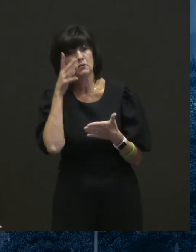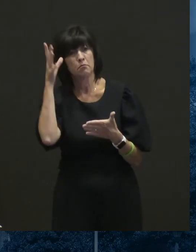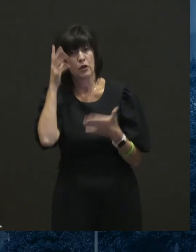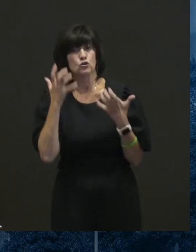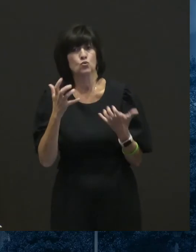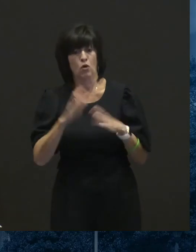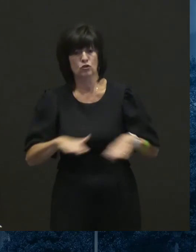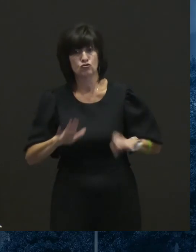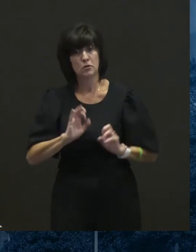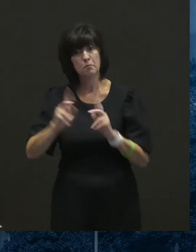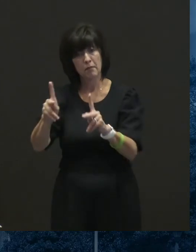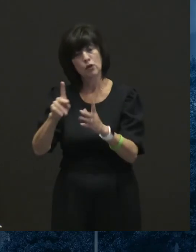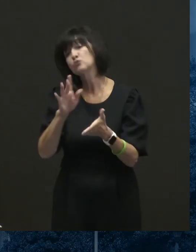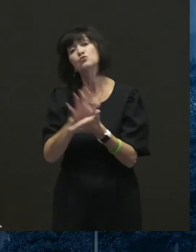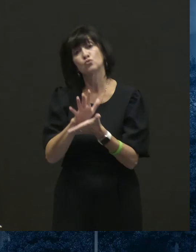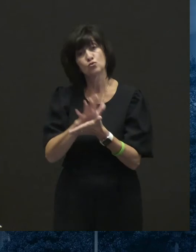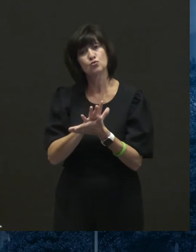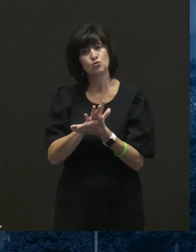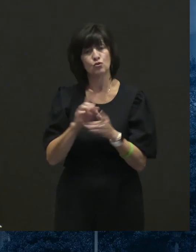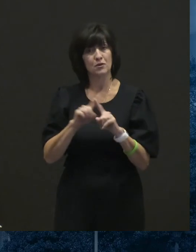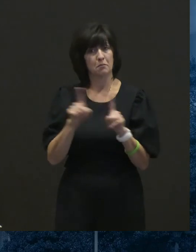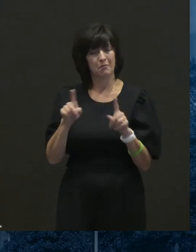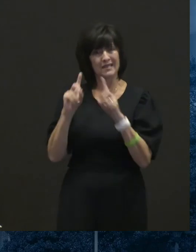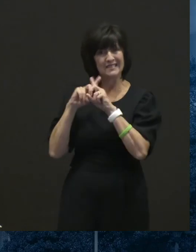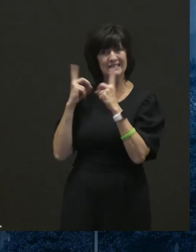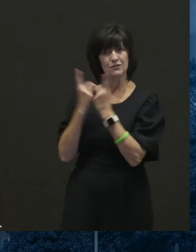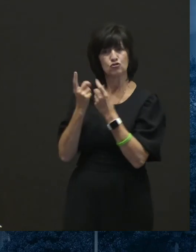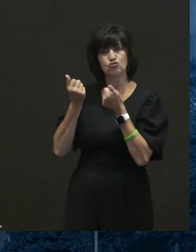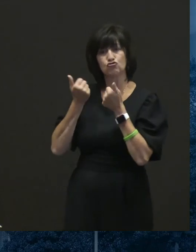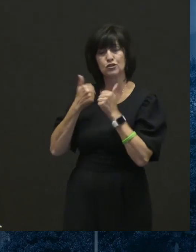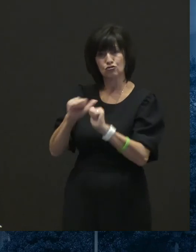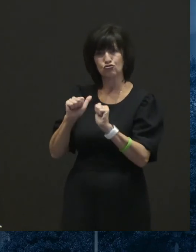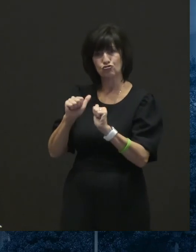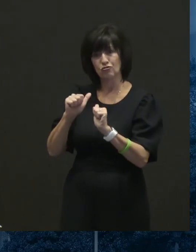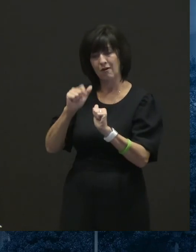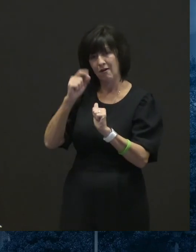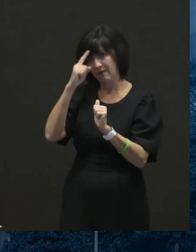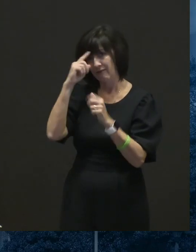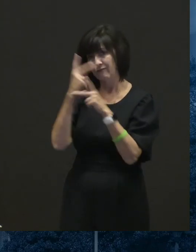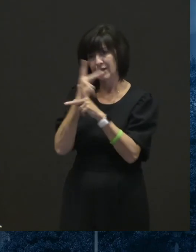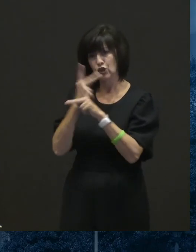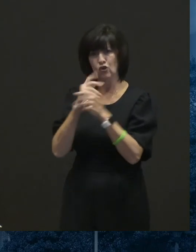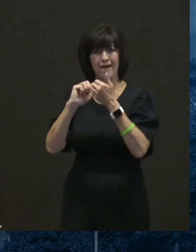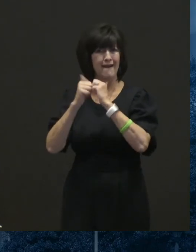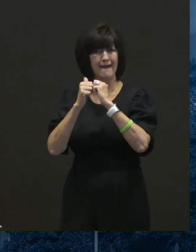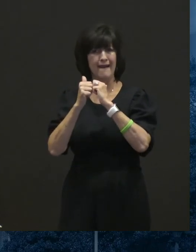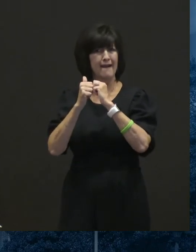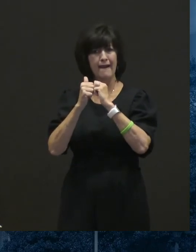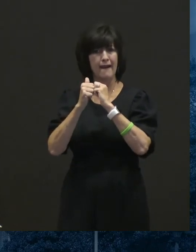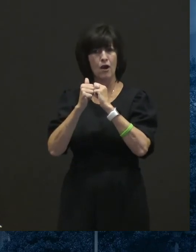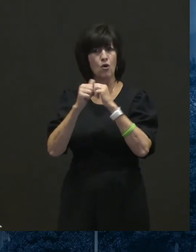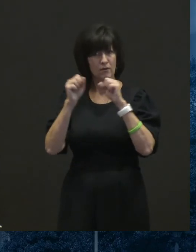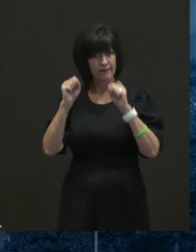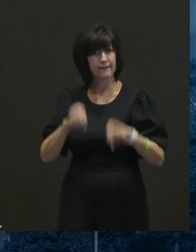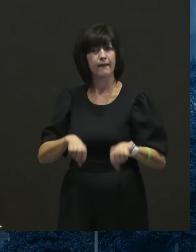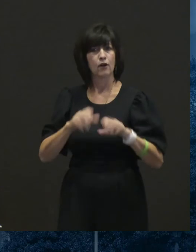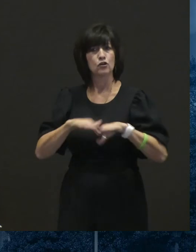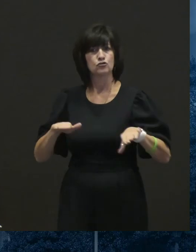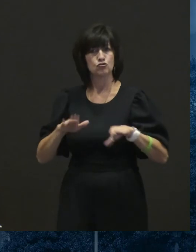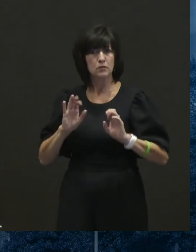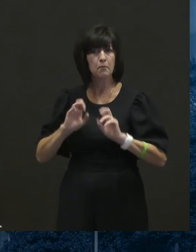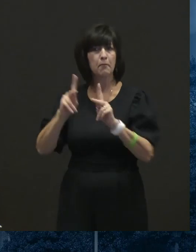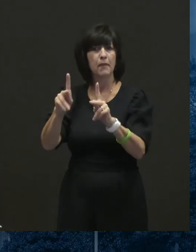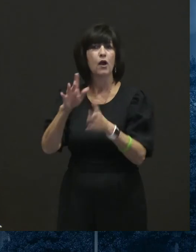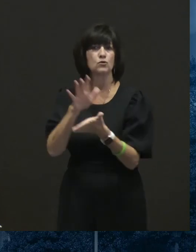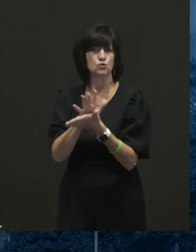district is trying to find ways to accommodate it, and it's just one of those many challenges that we've forced to deal with over the